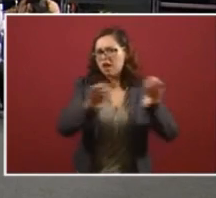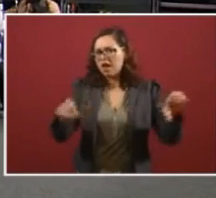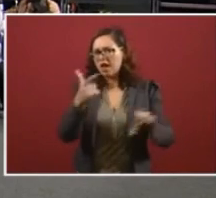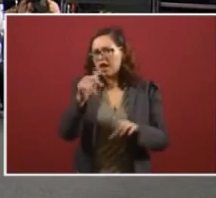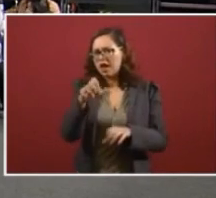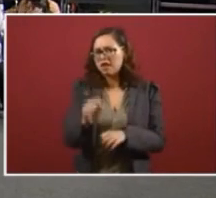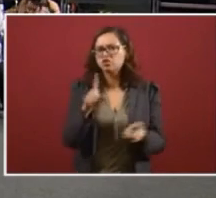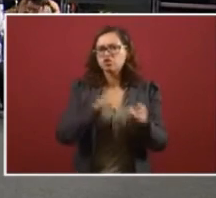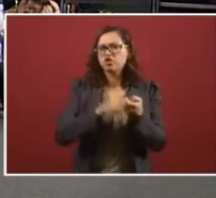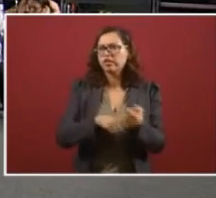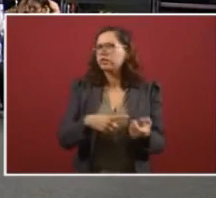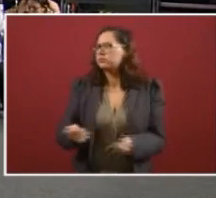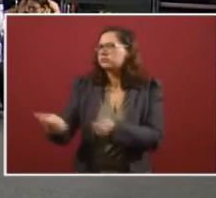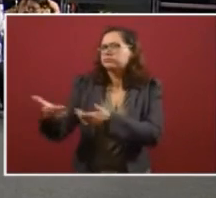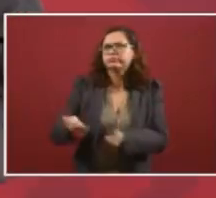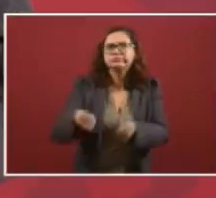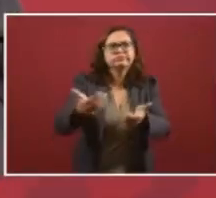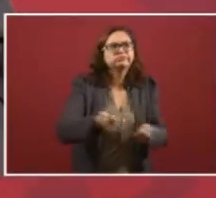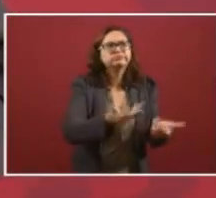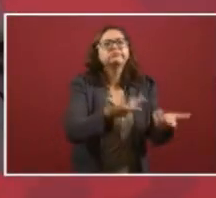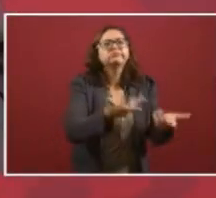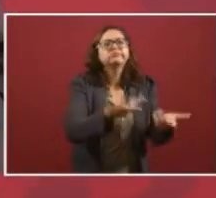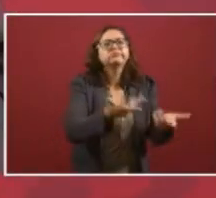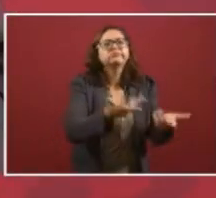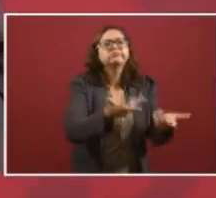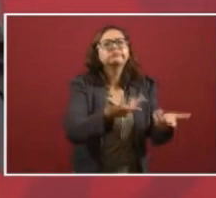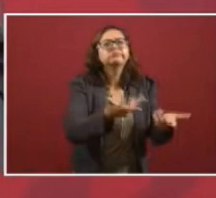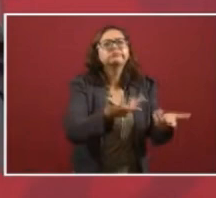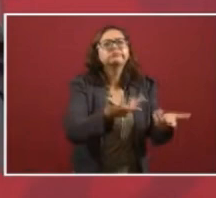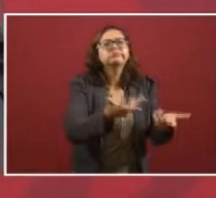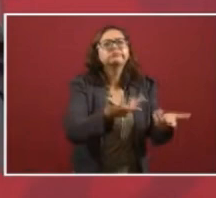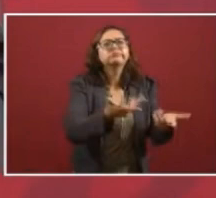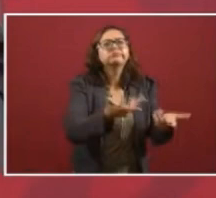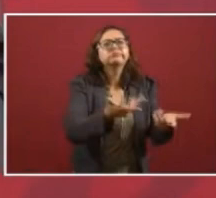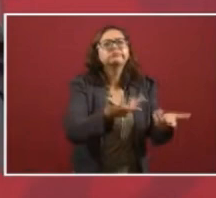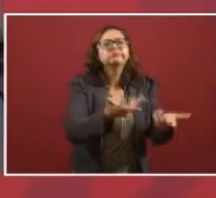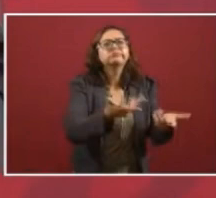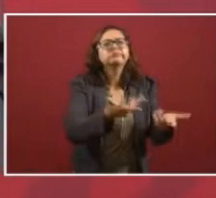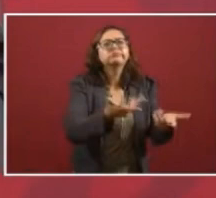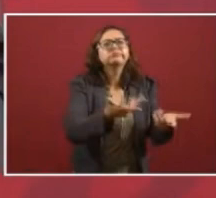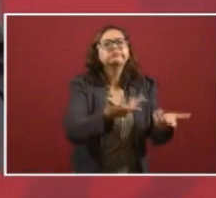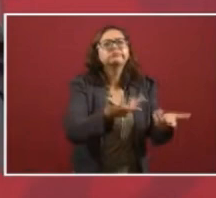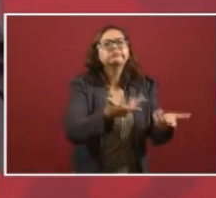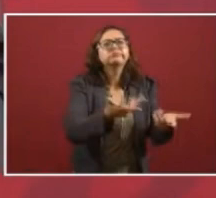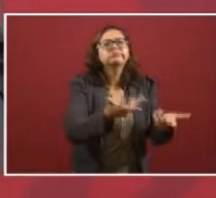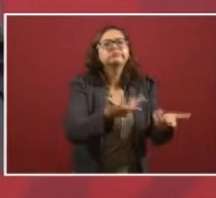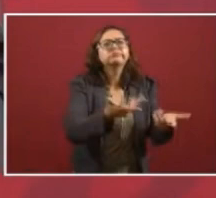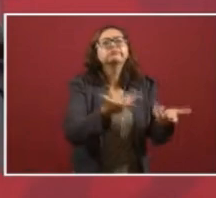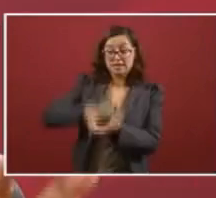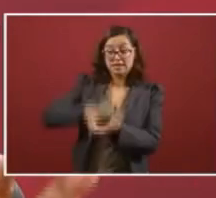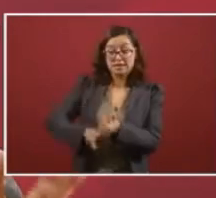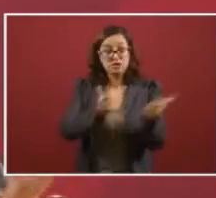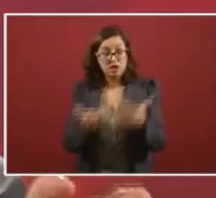directed, this transport? If the matter regarding the central and